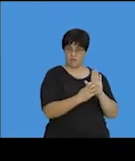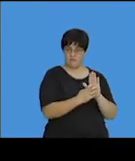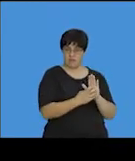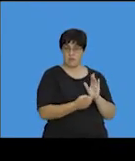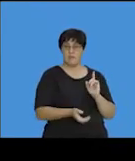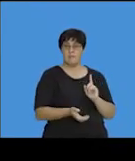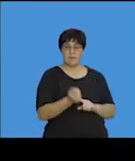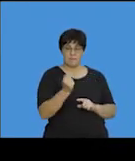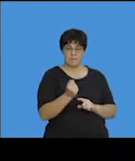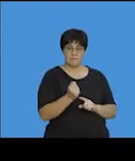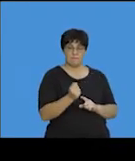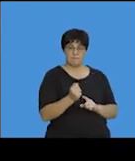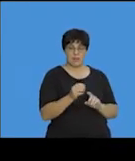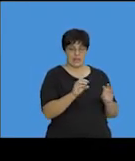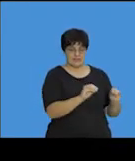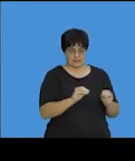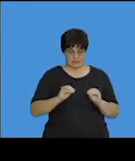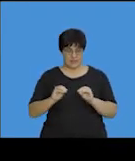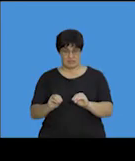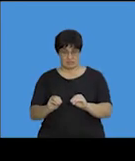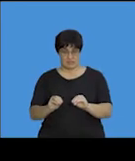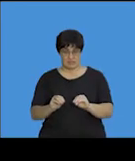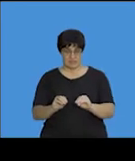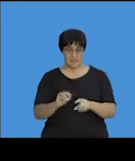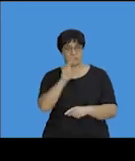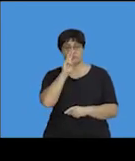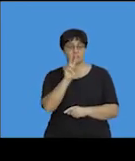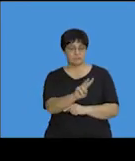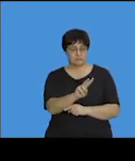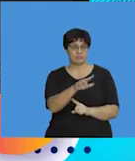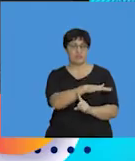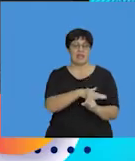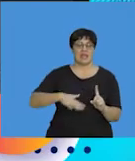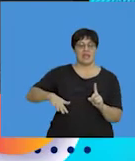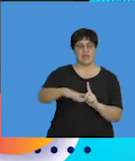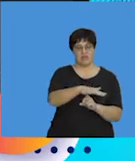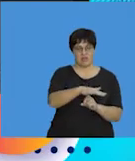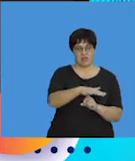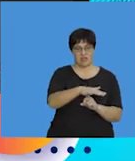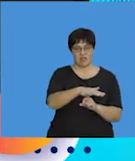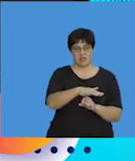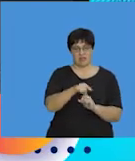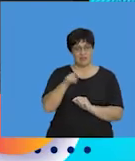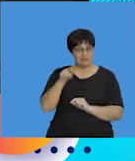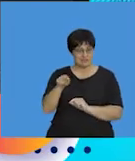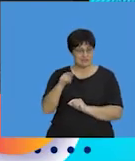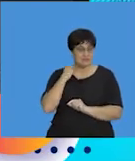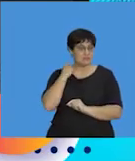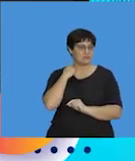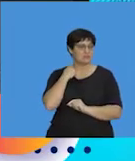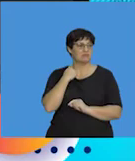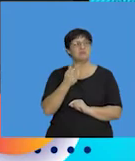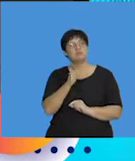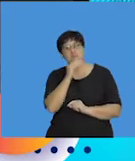velocity time graph, I can get displacement by looking at the area under